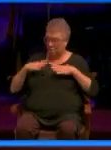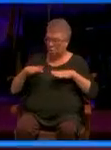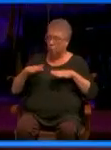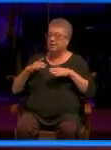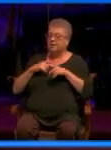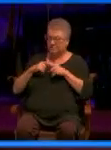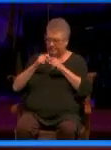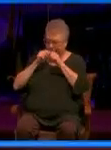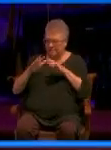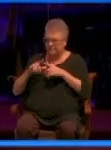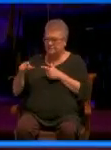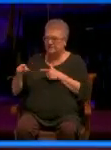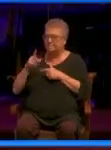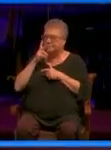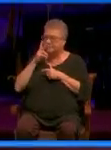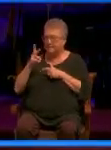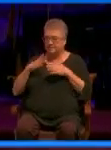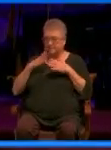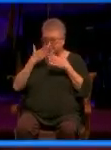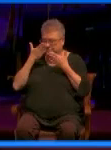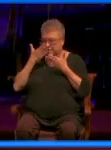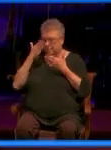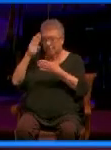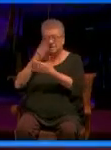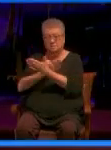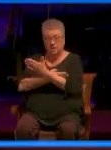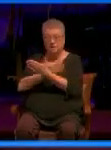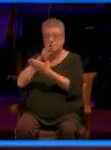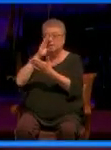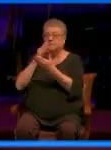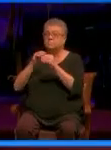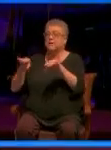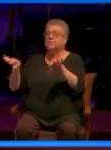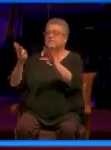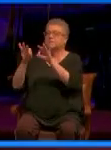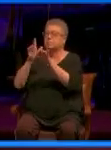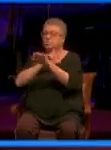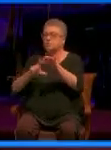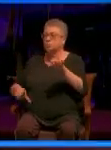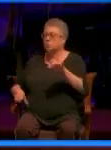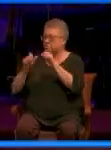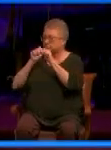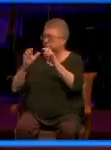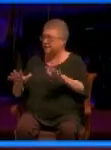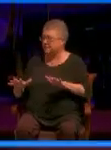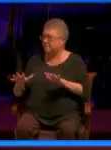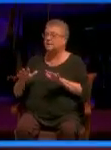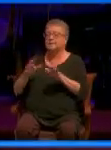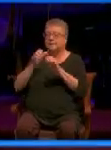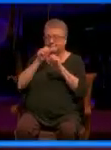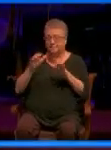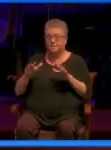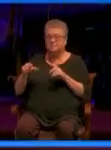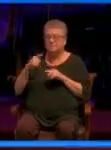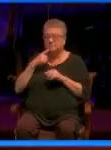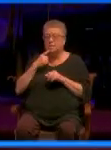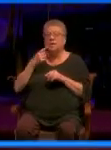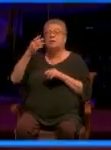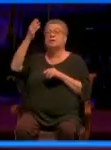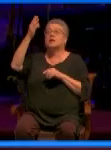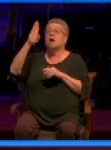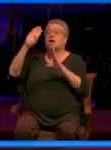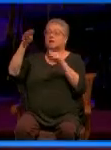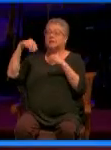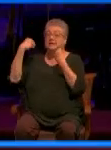him and said, 'See, the smell of my son is as of the smell of the field that the Lord has blessed.'" Here's the blessing, verse 28. "May God give you